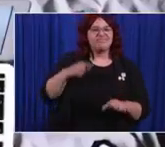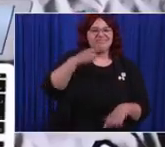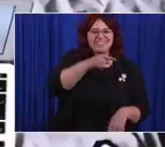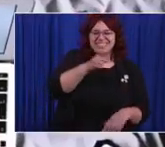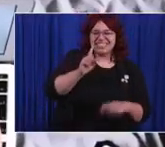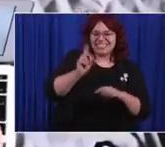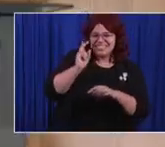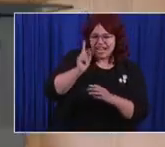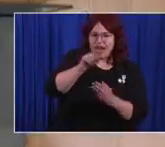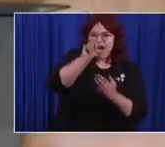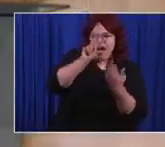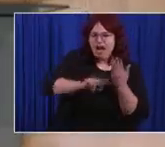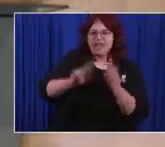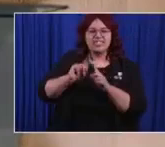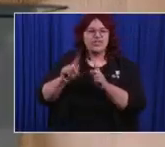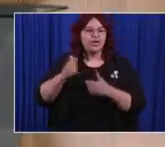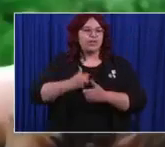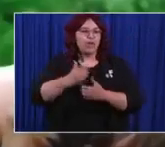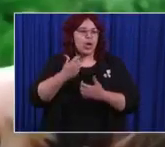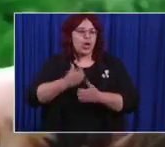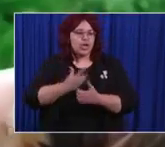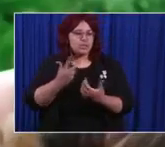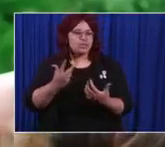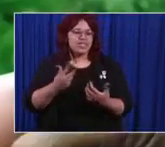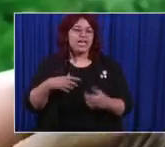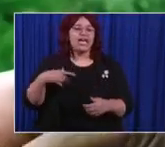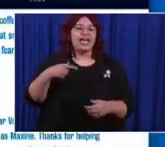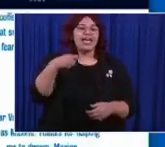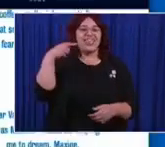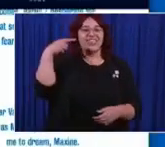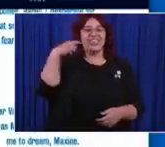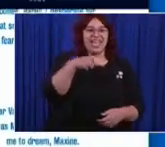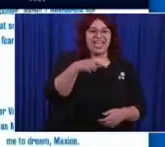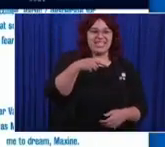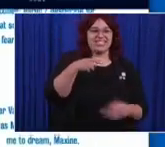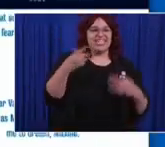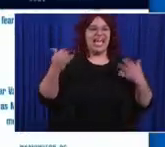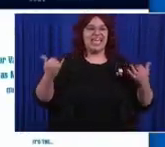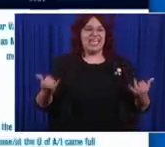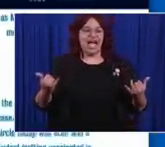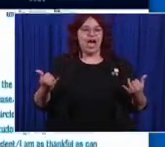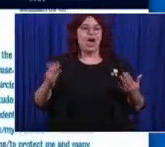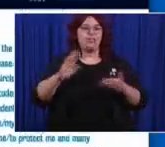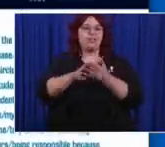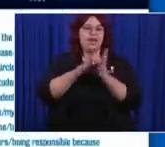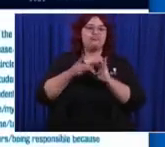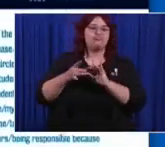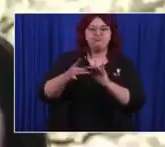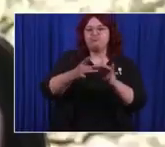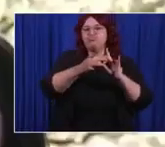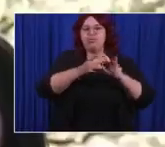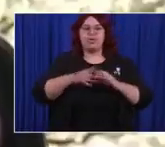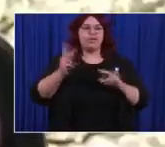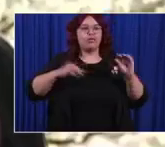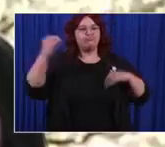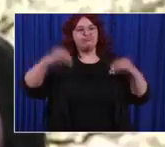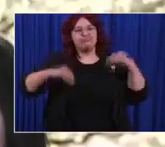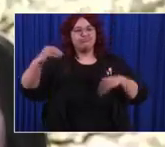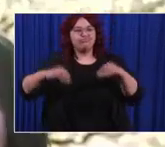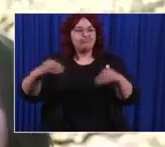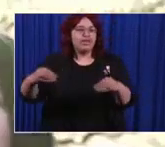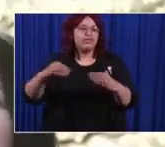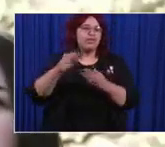People can add their voices to our growing community poem every hour, every day.